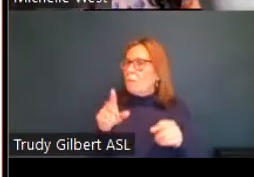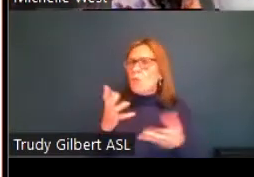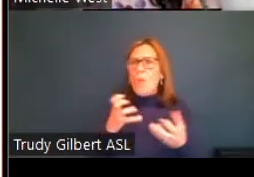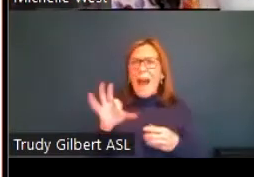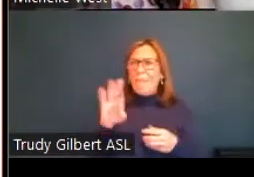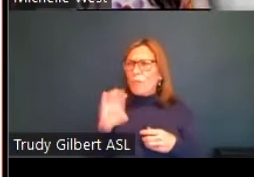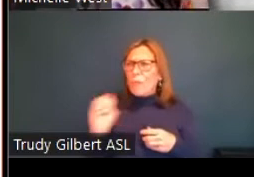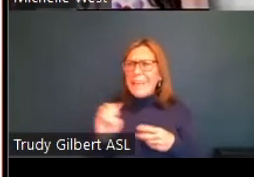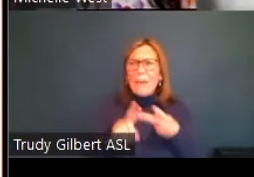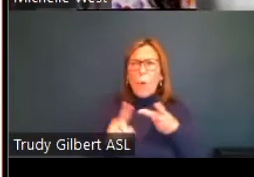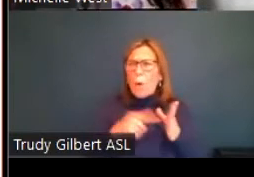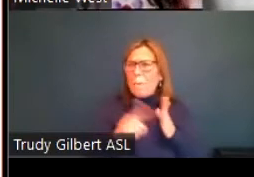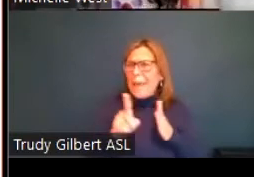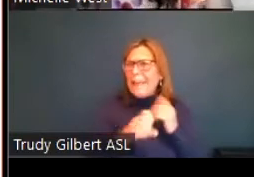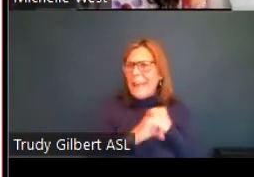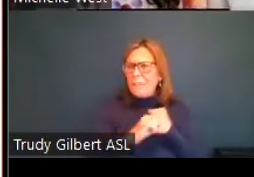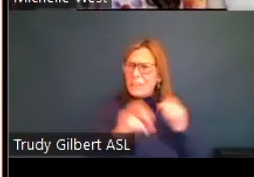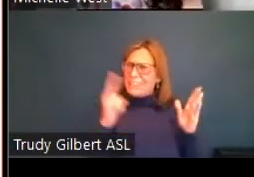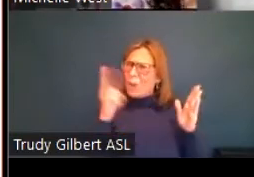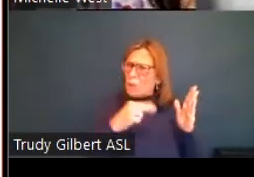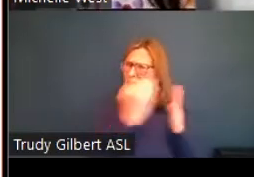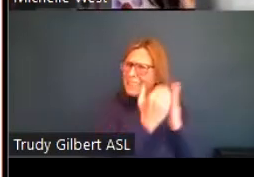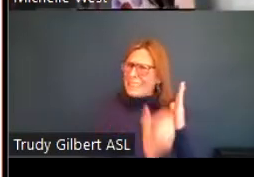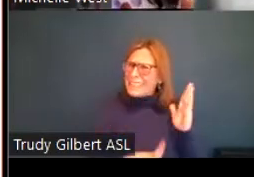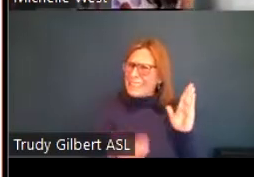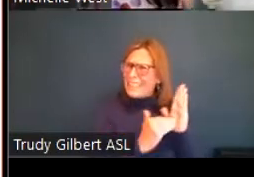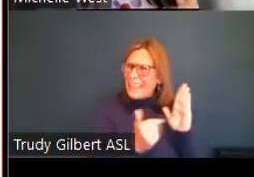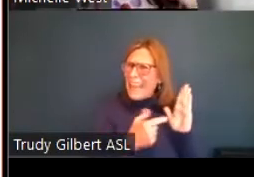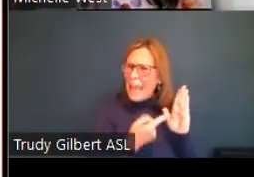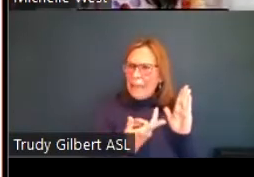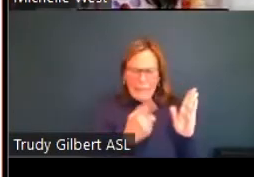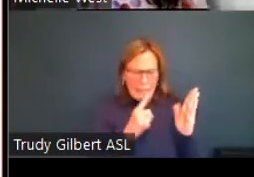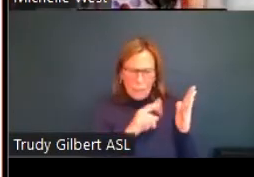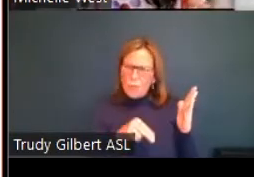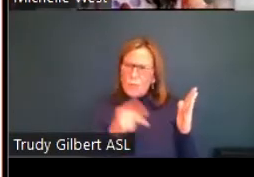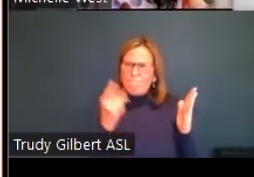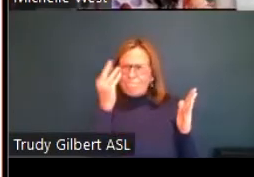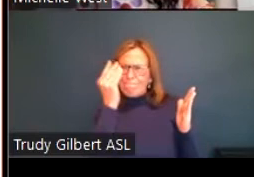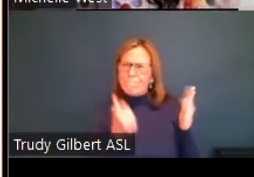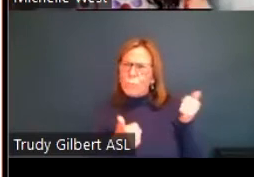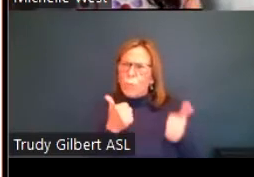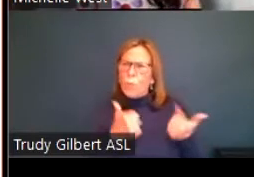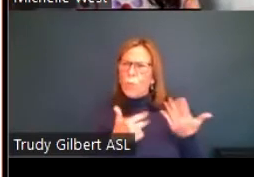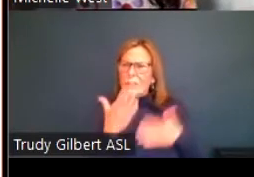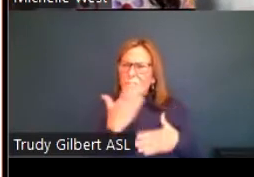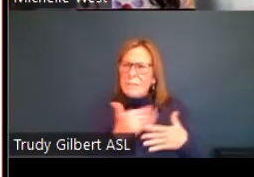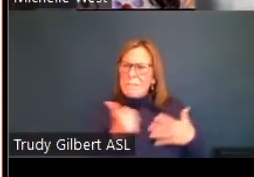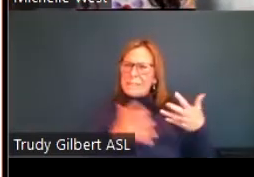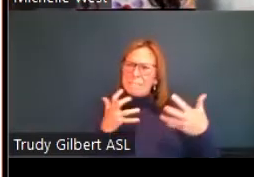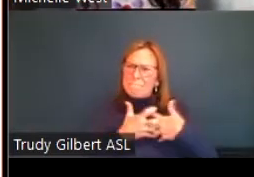back to this list and look at it and just question before you go through what you're doing, you know, go through all